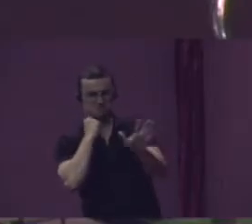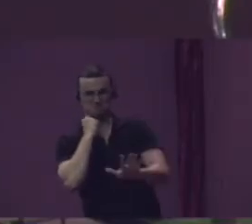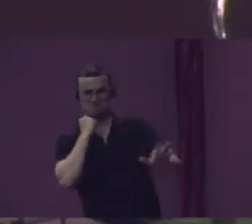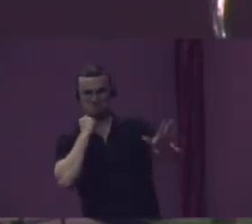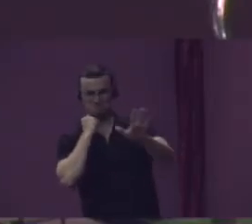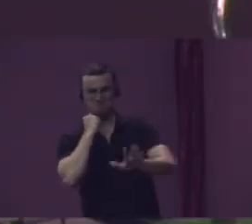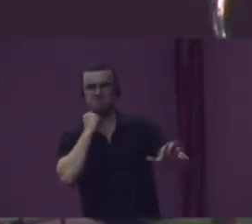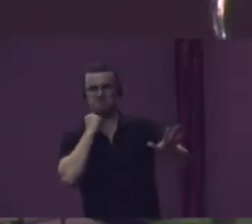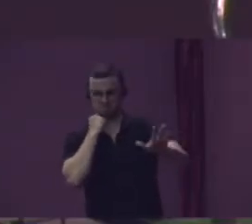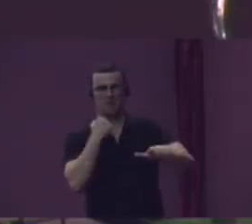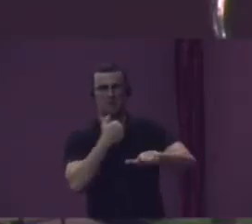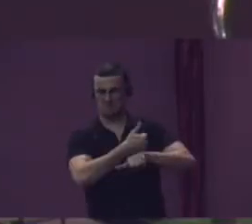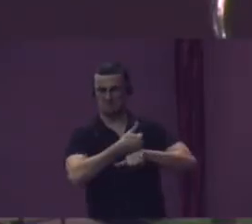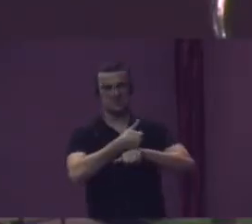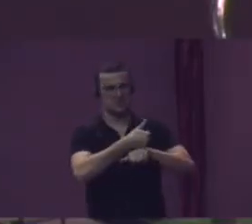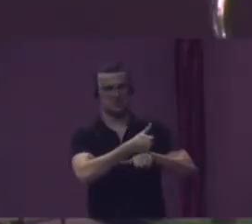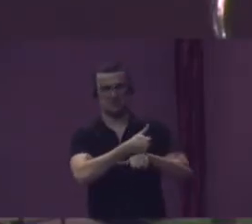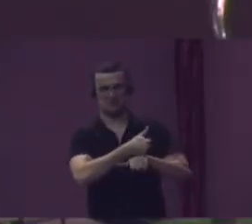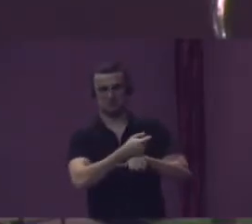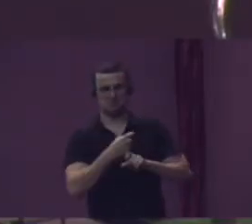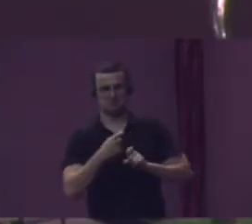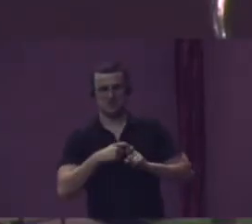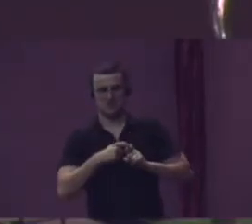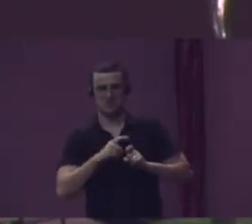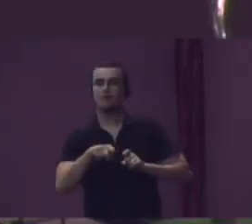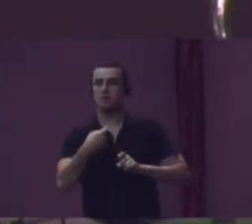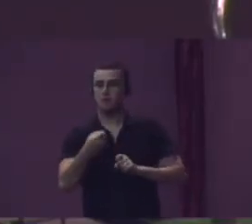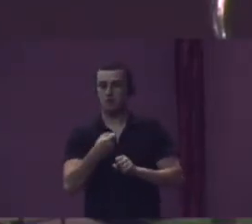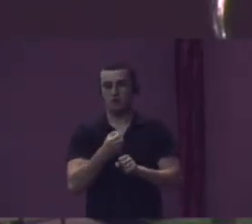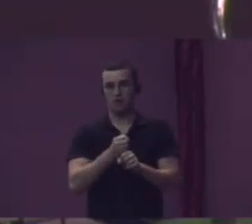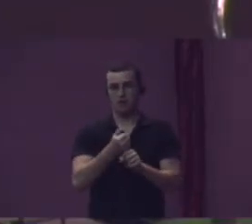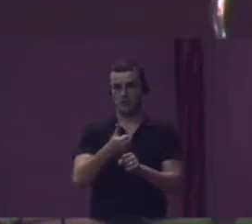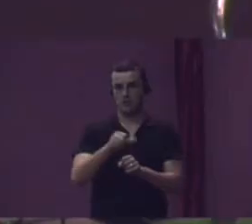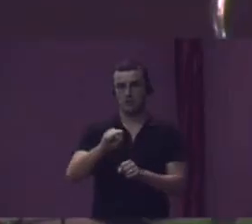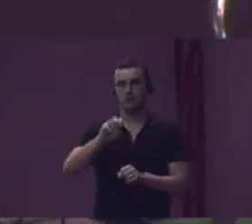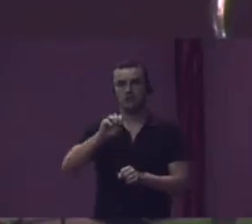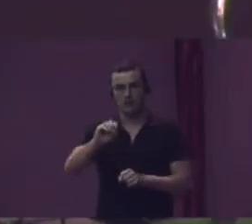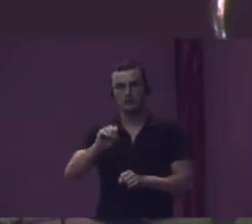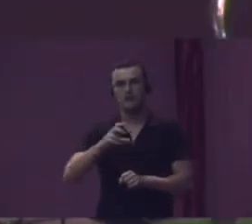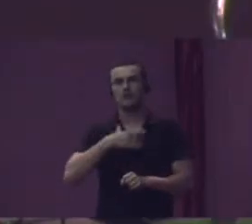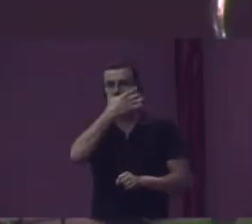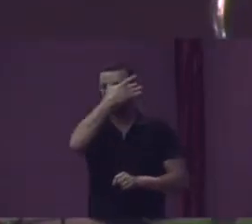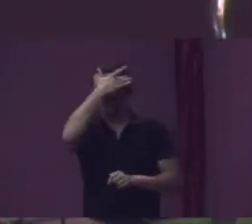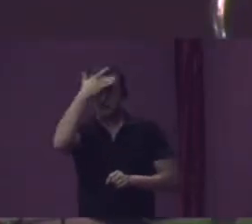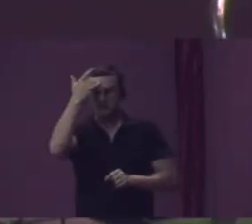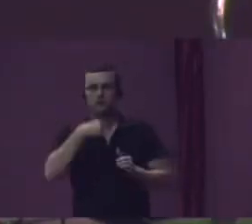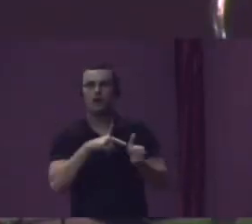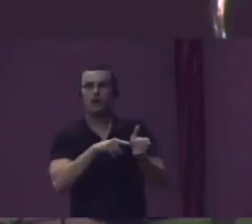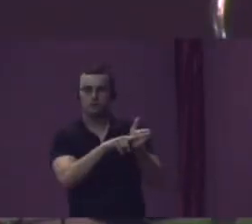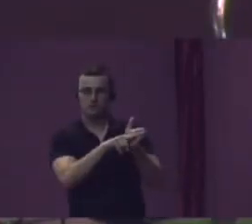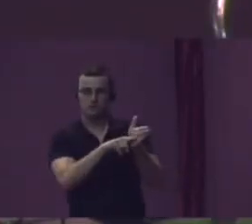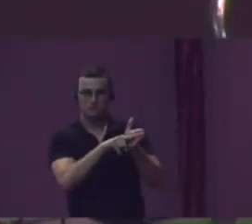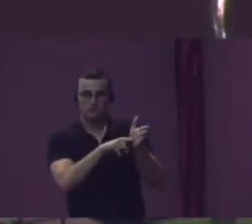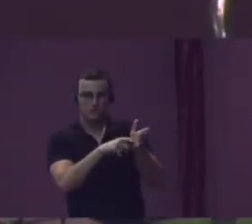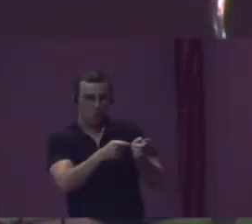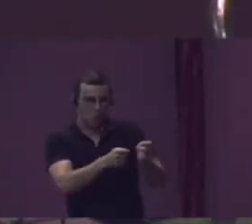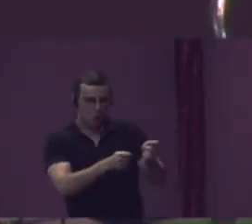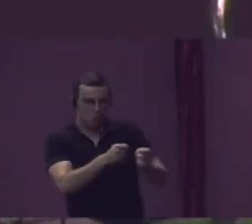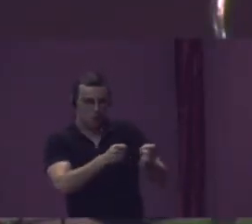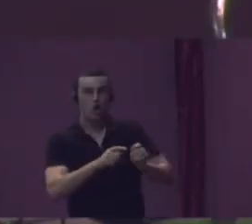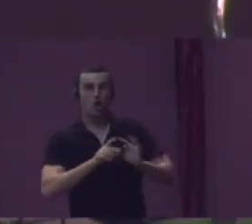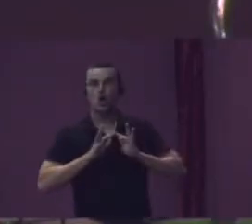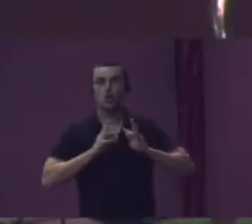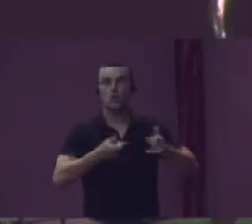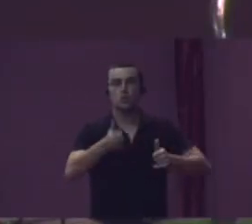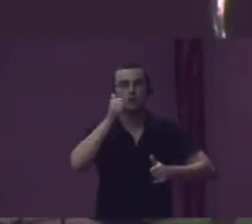births were monitored, and almost all women experienced childbirth with pain medication, episiotomies, and were